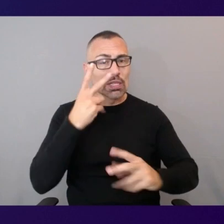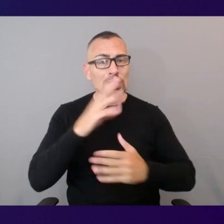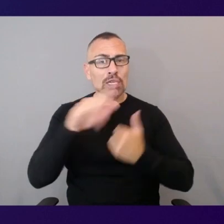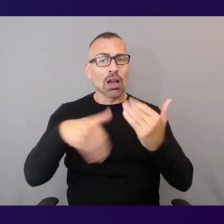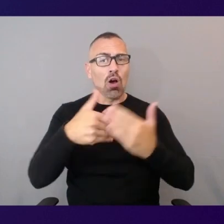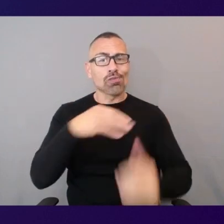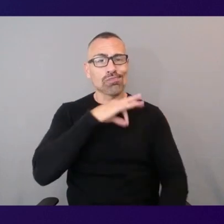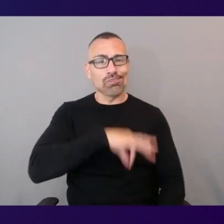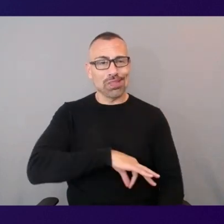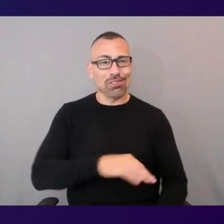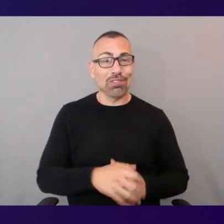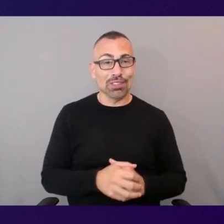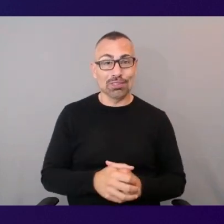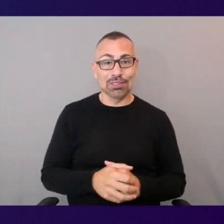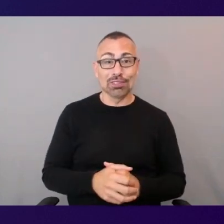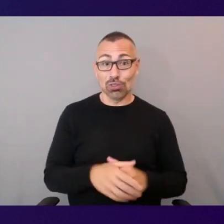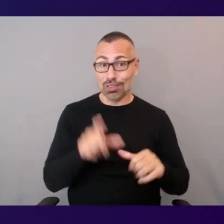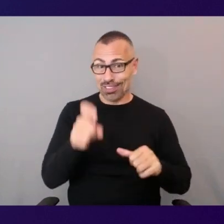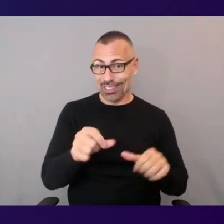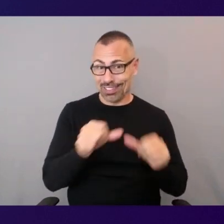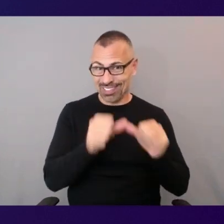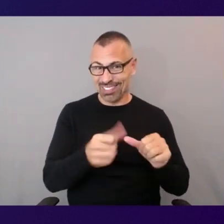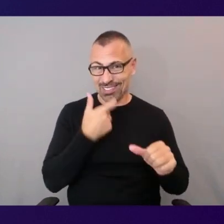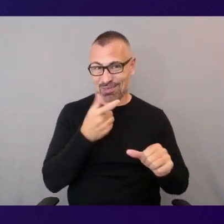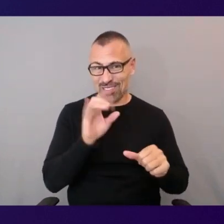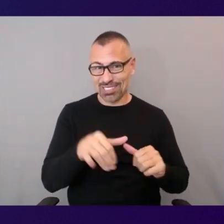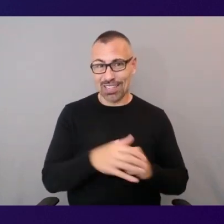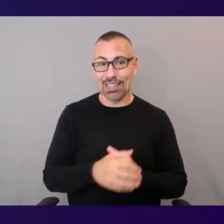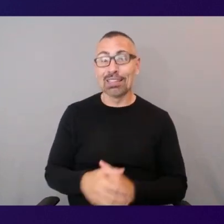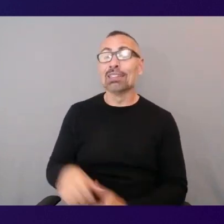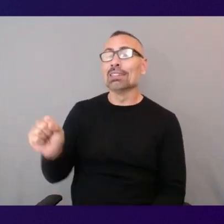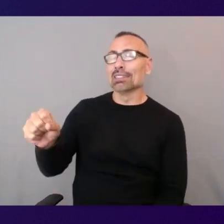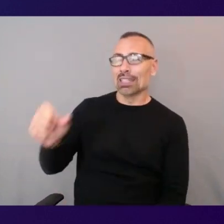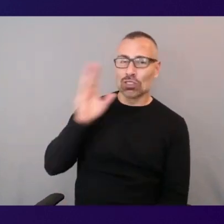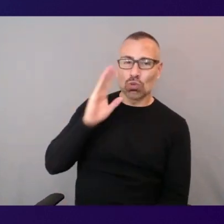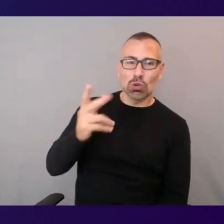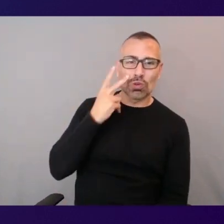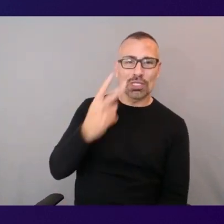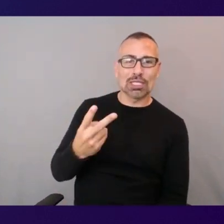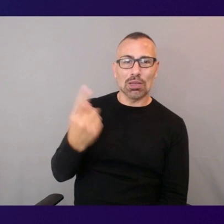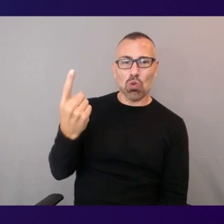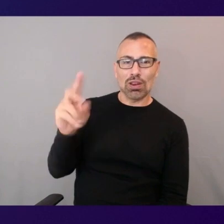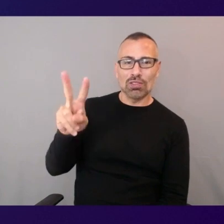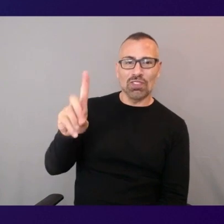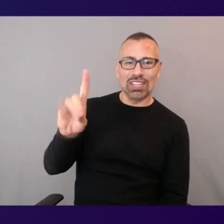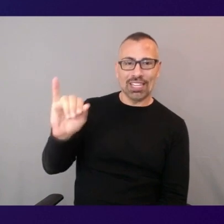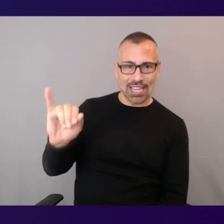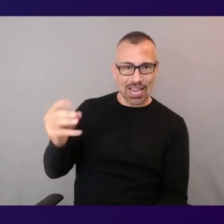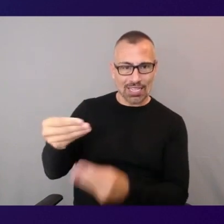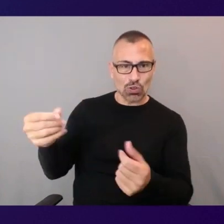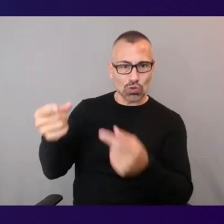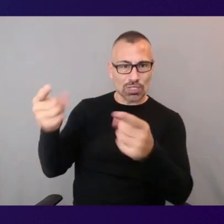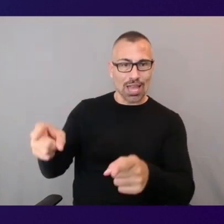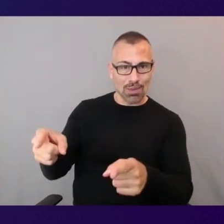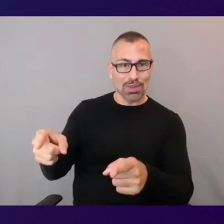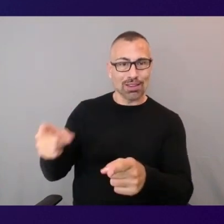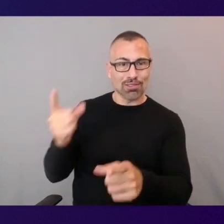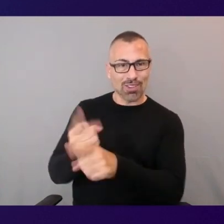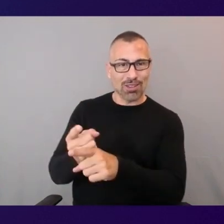to actually get to see one of these VDI solutions in action, right? Yep, Which is exactly. exciting For for me migration. because I have.